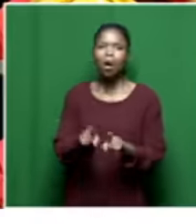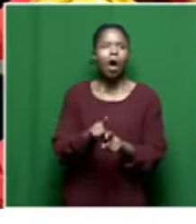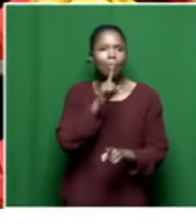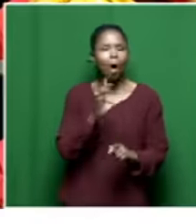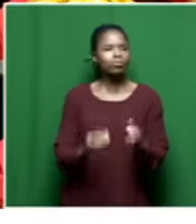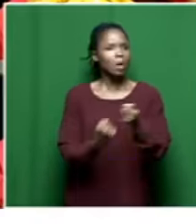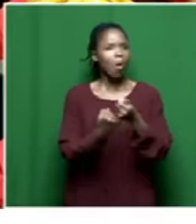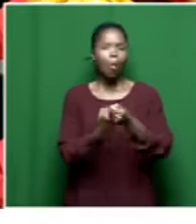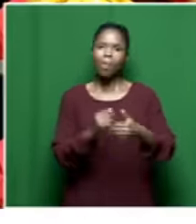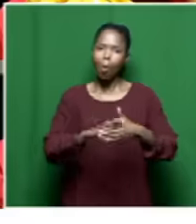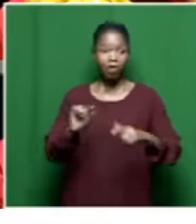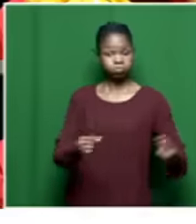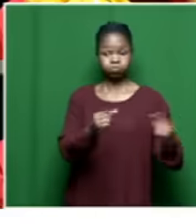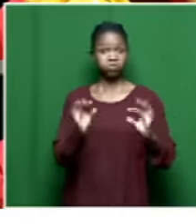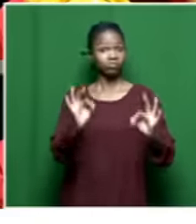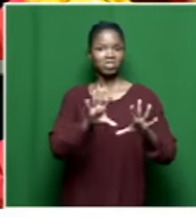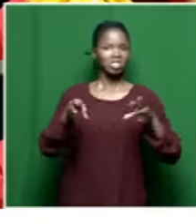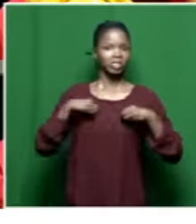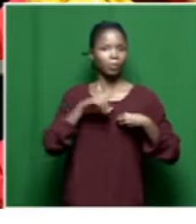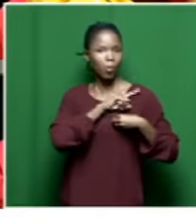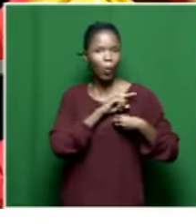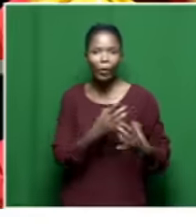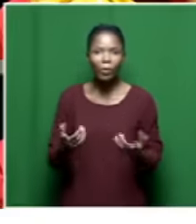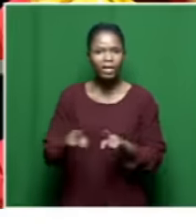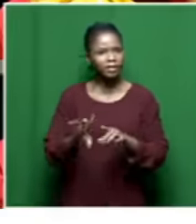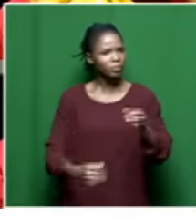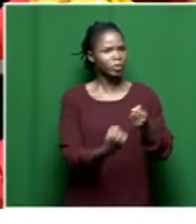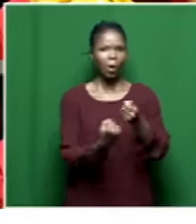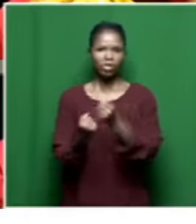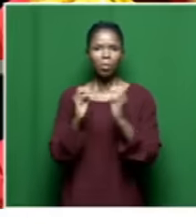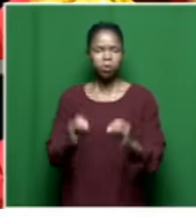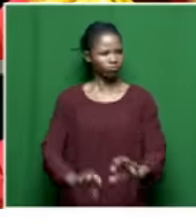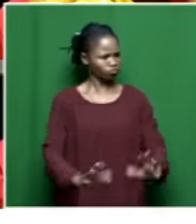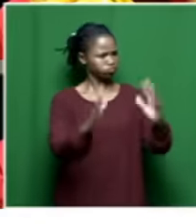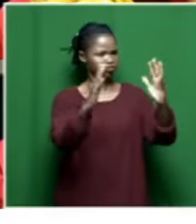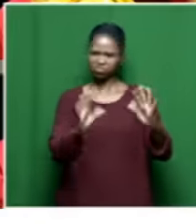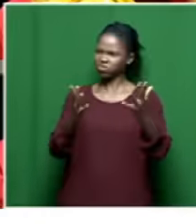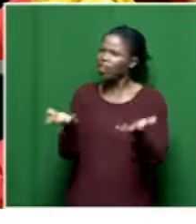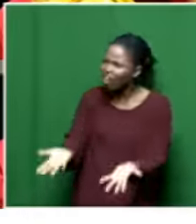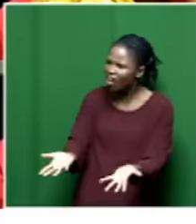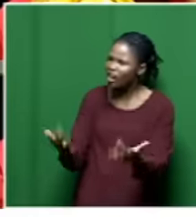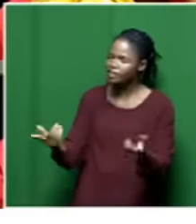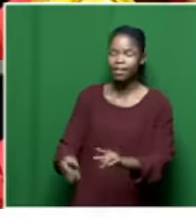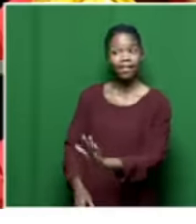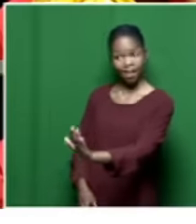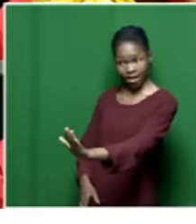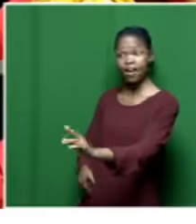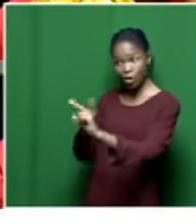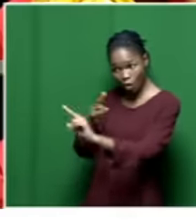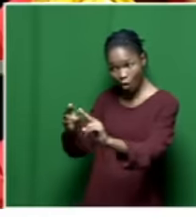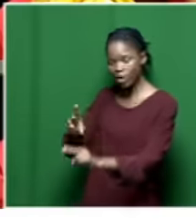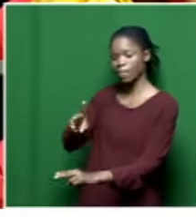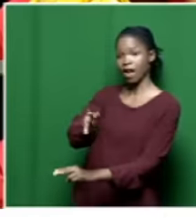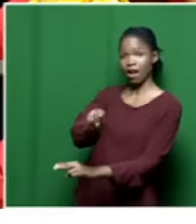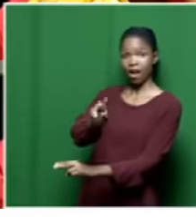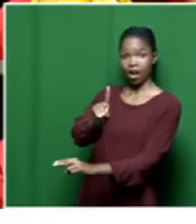raising a substantial argument in relation to what we are raising. You are busy clapping hands. Honorable Ndlozi, the clerk is